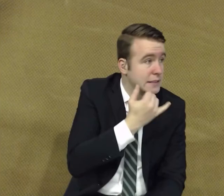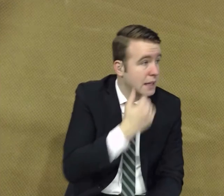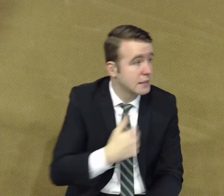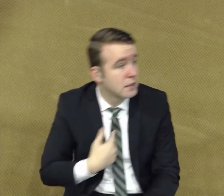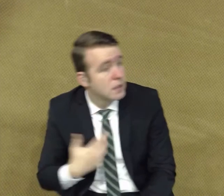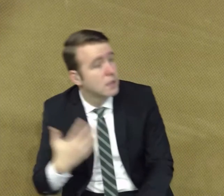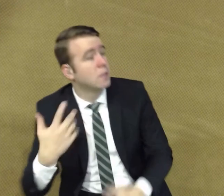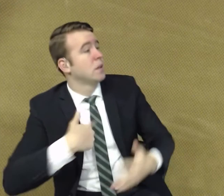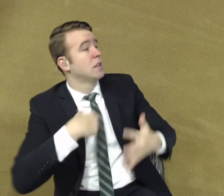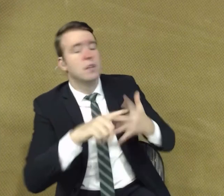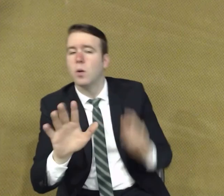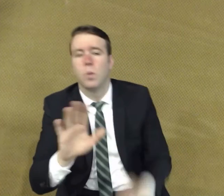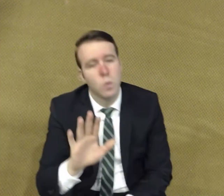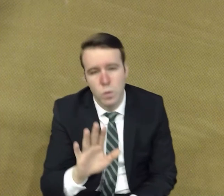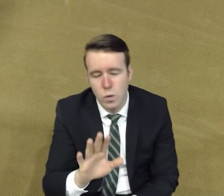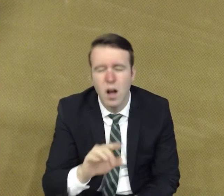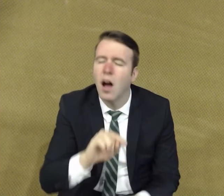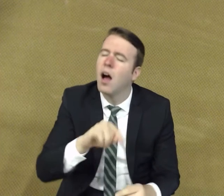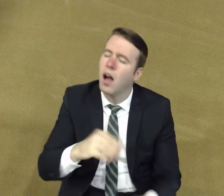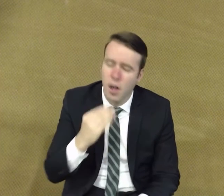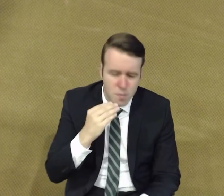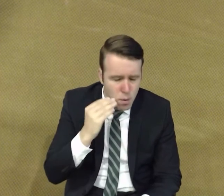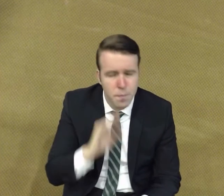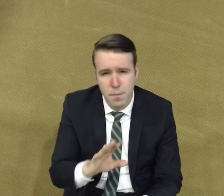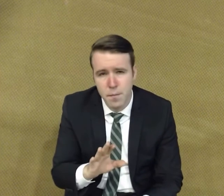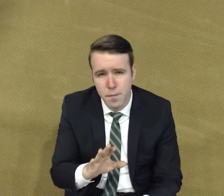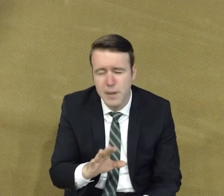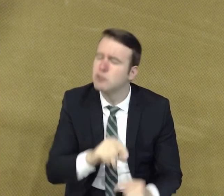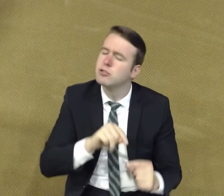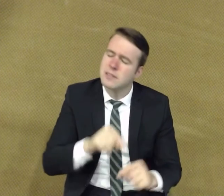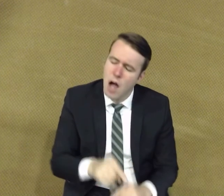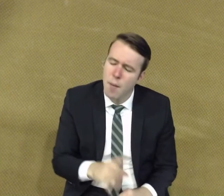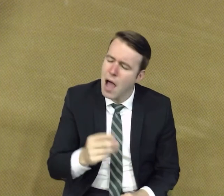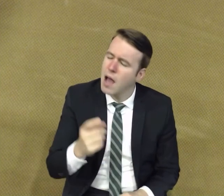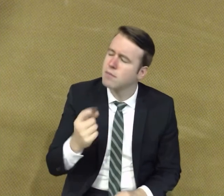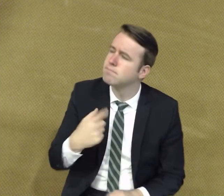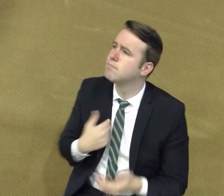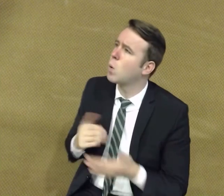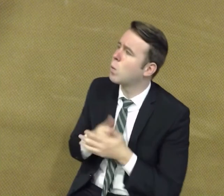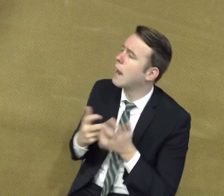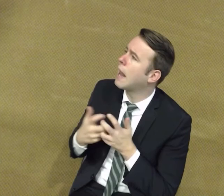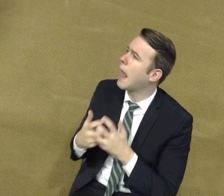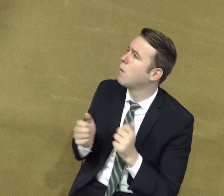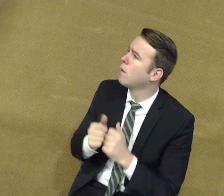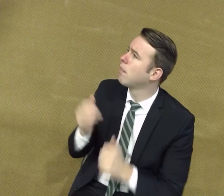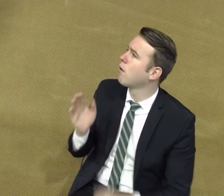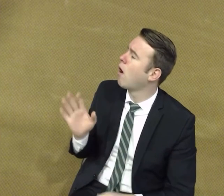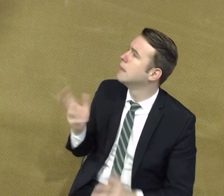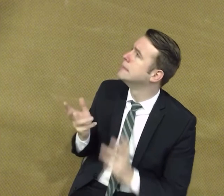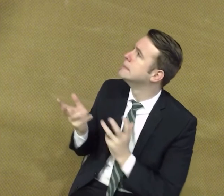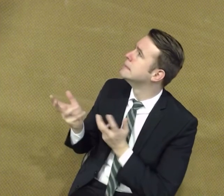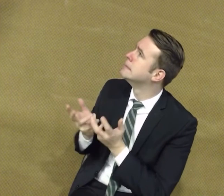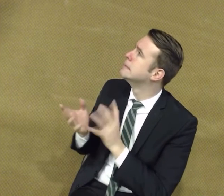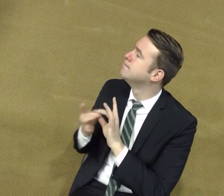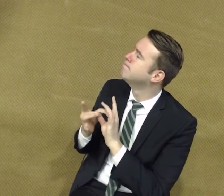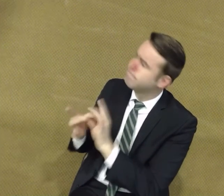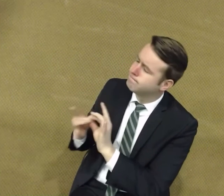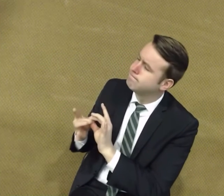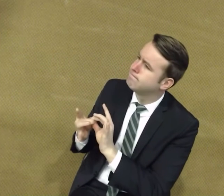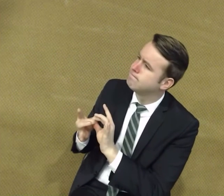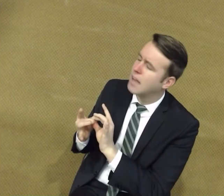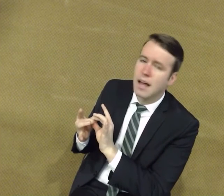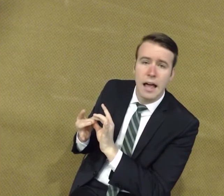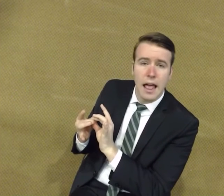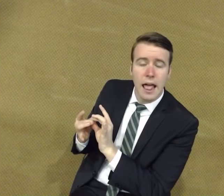made. You just got to come home. You just got to realign with God, realign